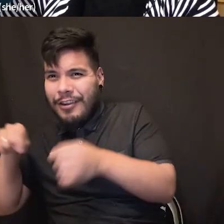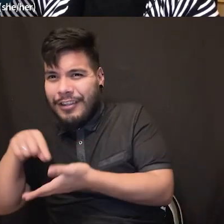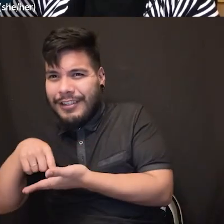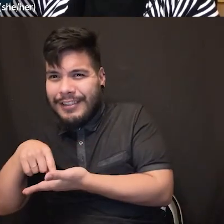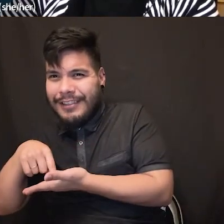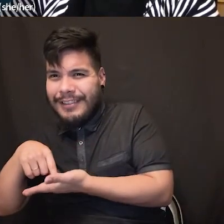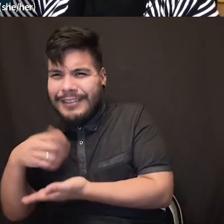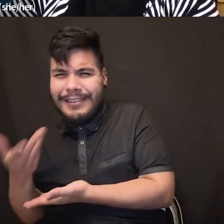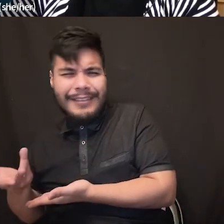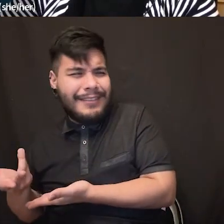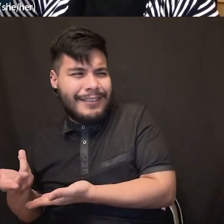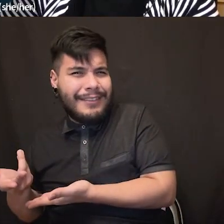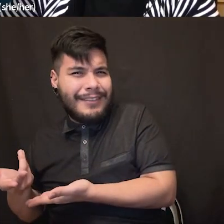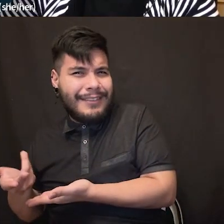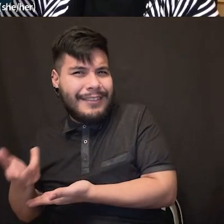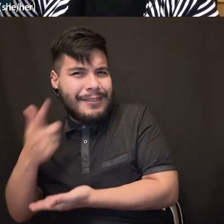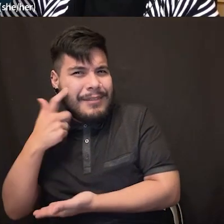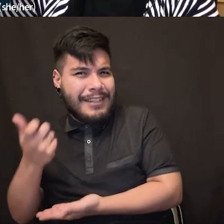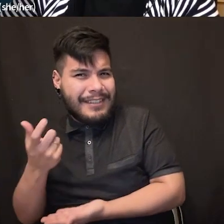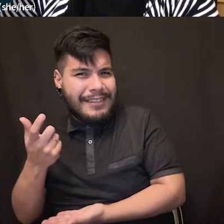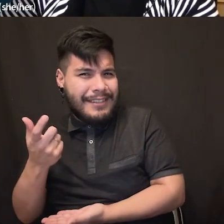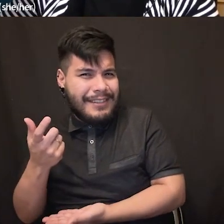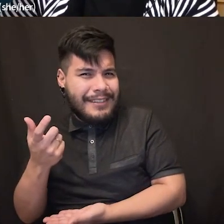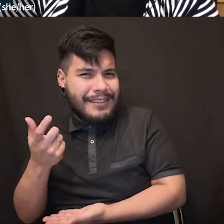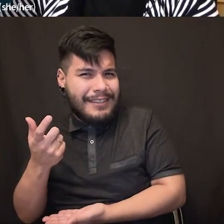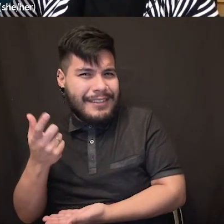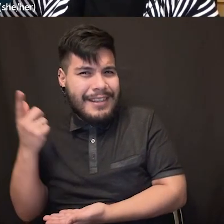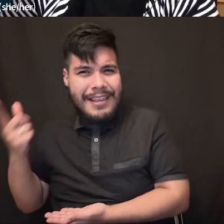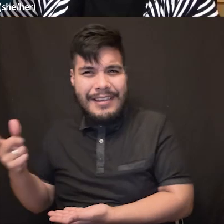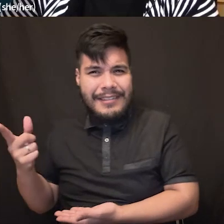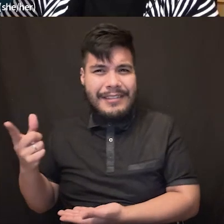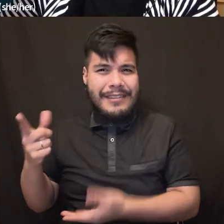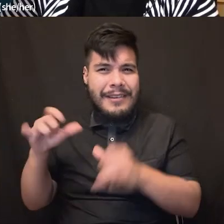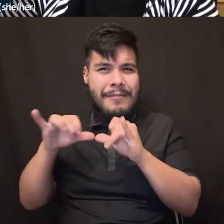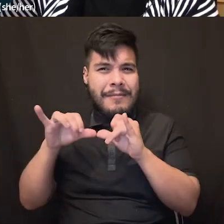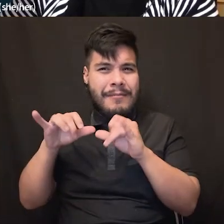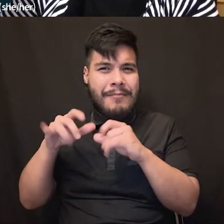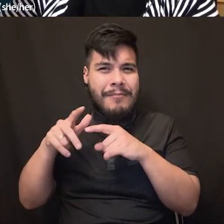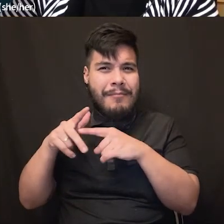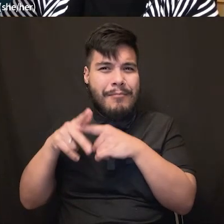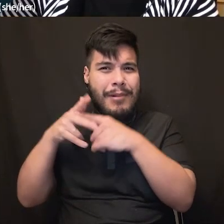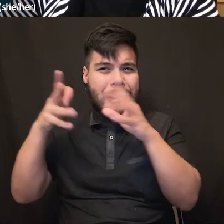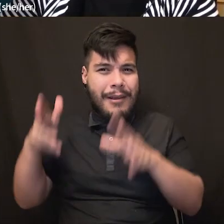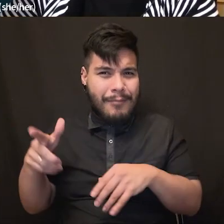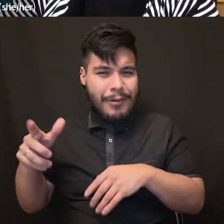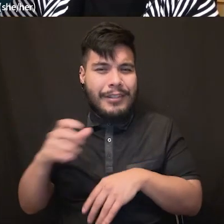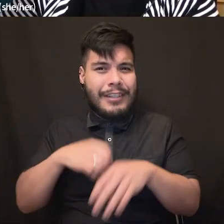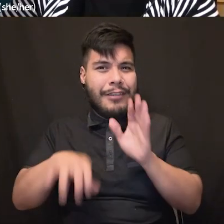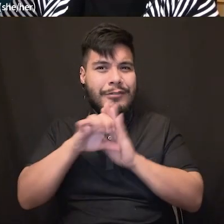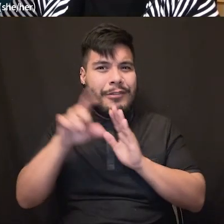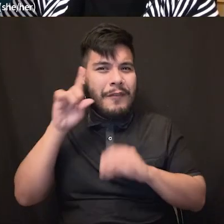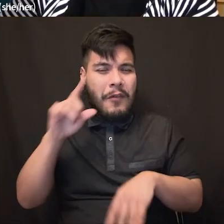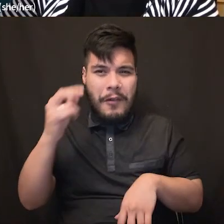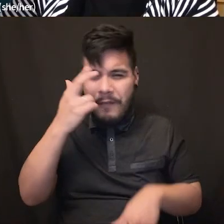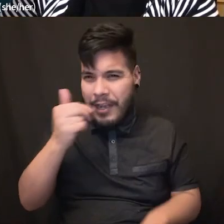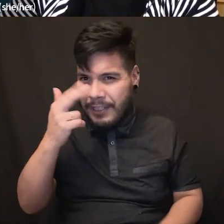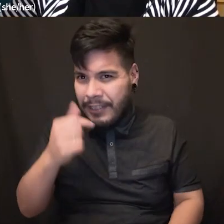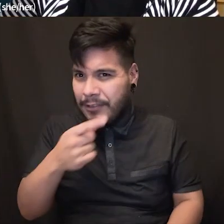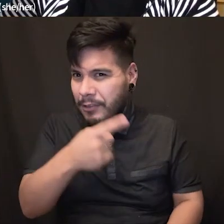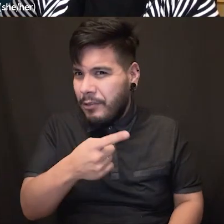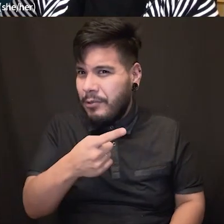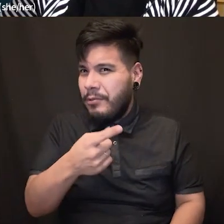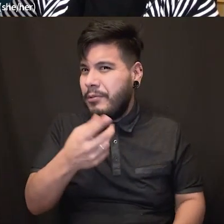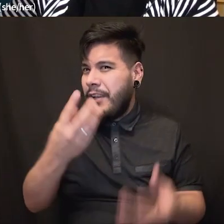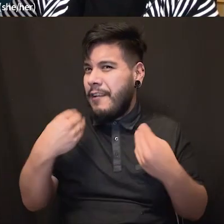is it because this plumber character is supposed to be comic relief and like you've just bought a shirt that's